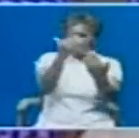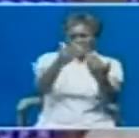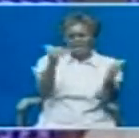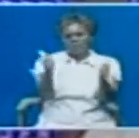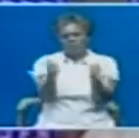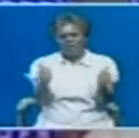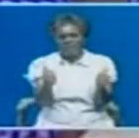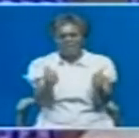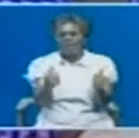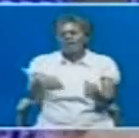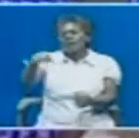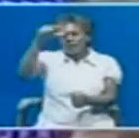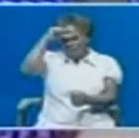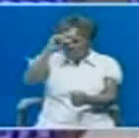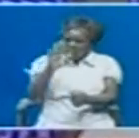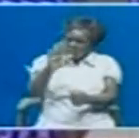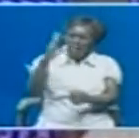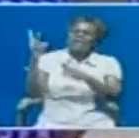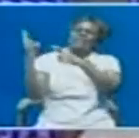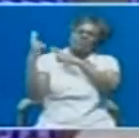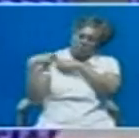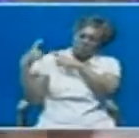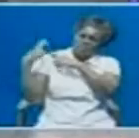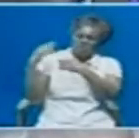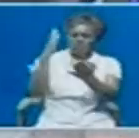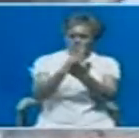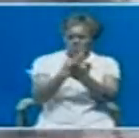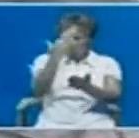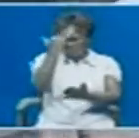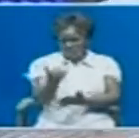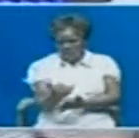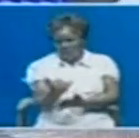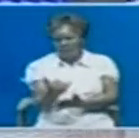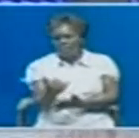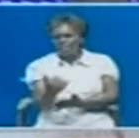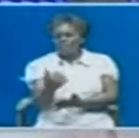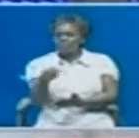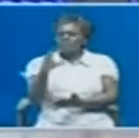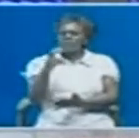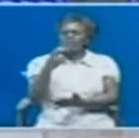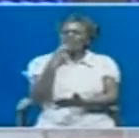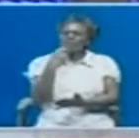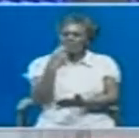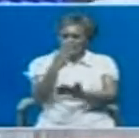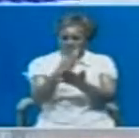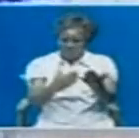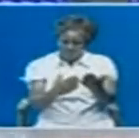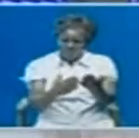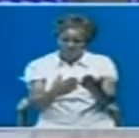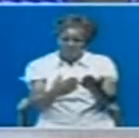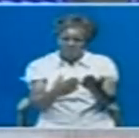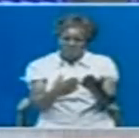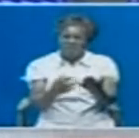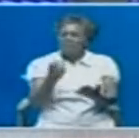think the onus is on the government at the end of the day, because they will not laugh at Sam Nyamwaya. No. They will laugh at